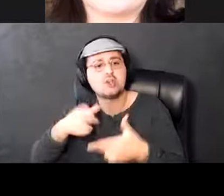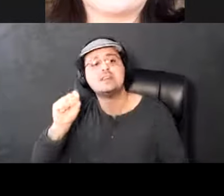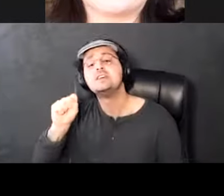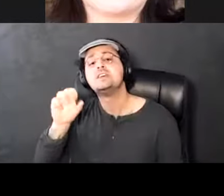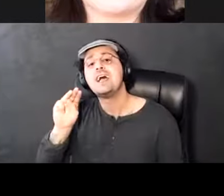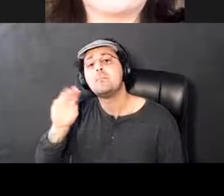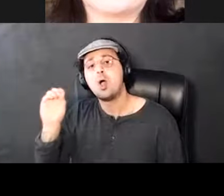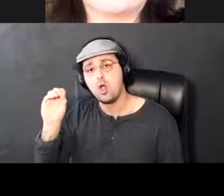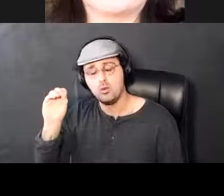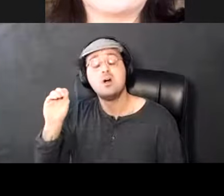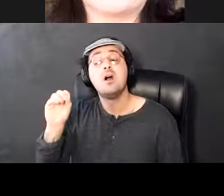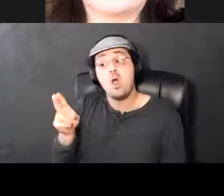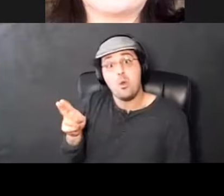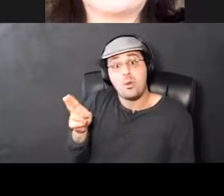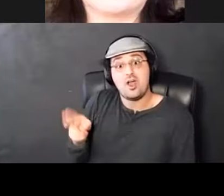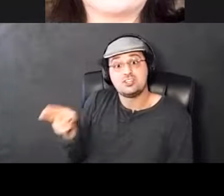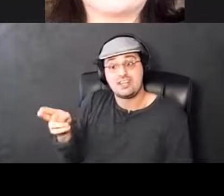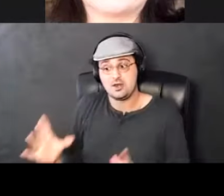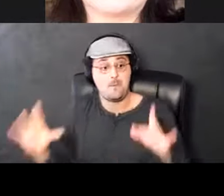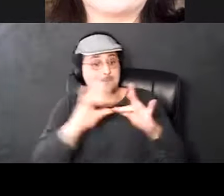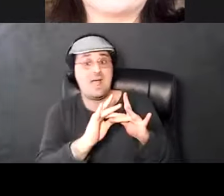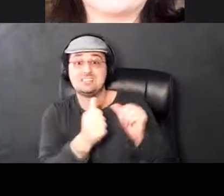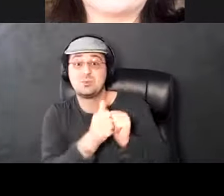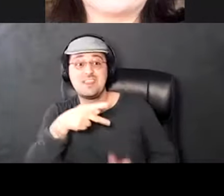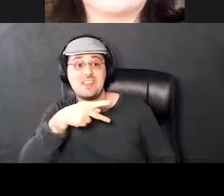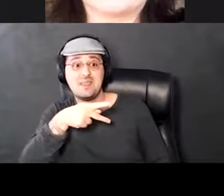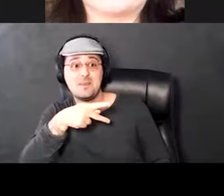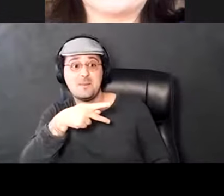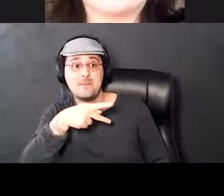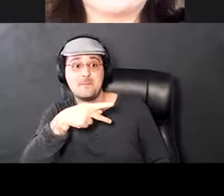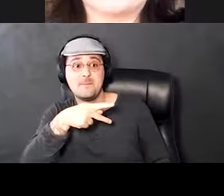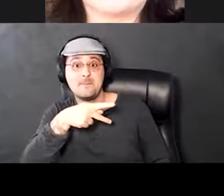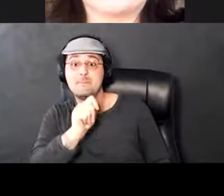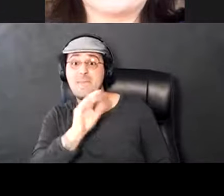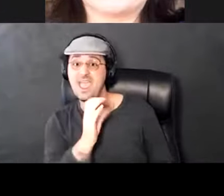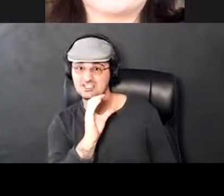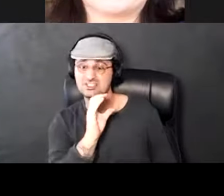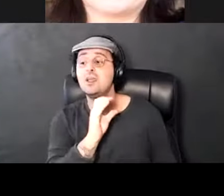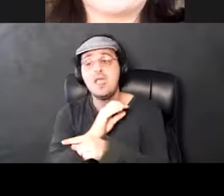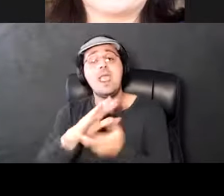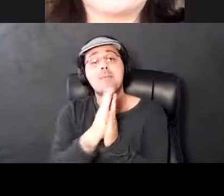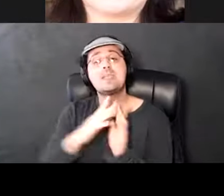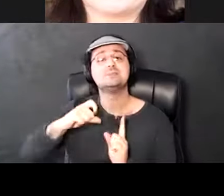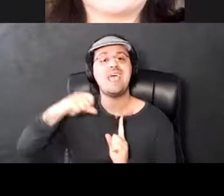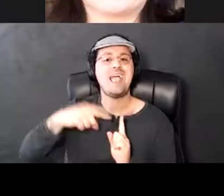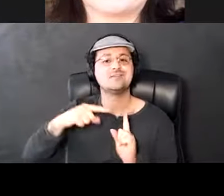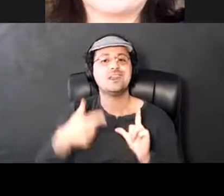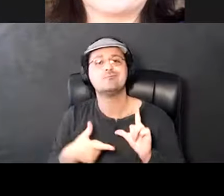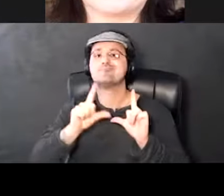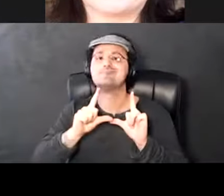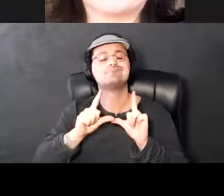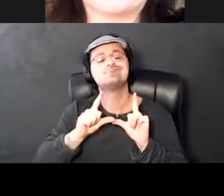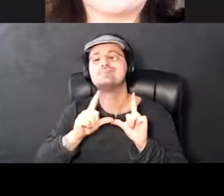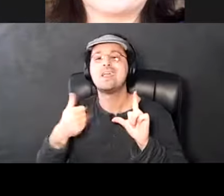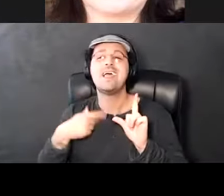But when sonic hedgehog binds to patched, smoothened gets activated, which then turns on these transcription factors called GLI, which go in and